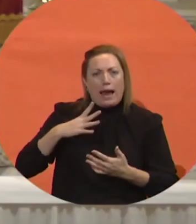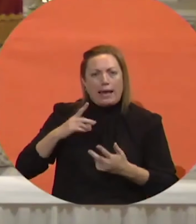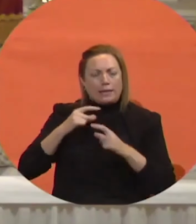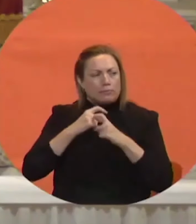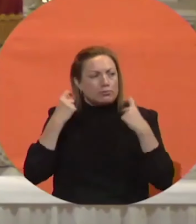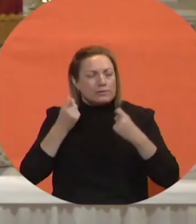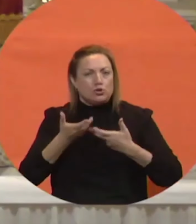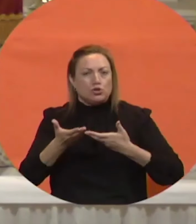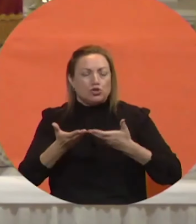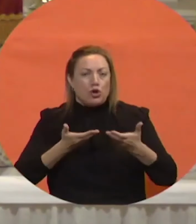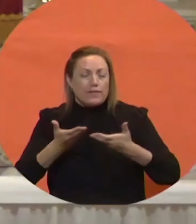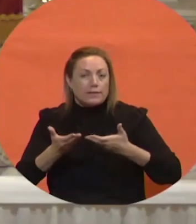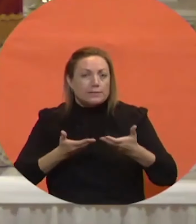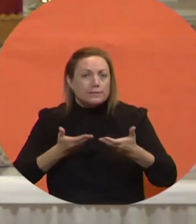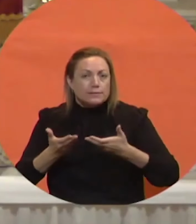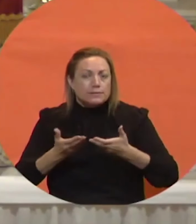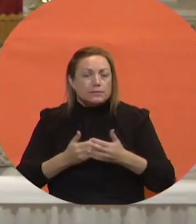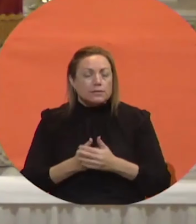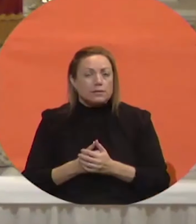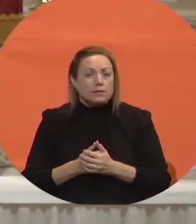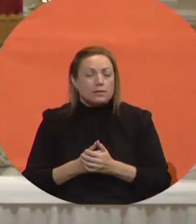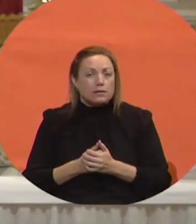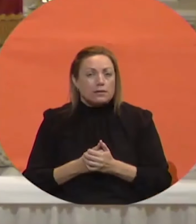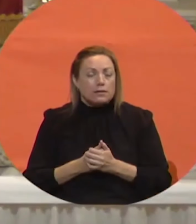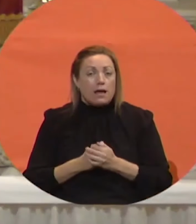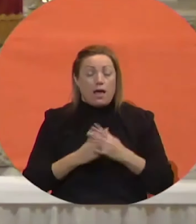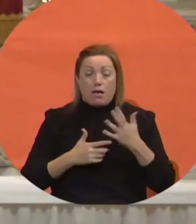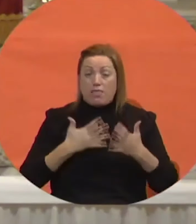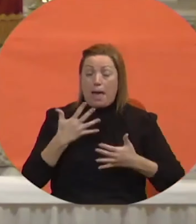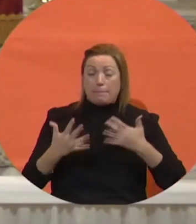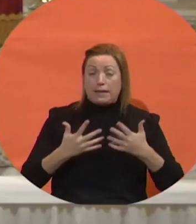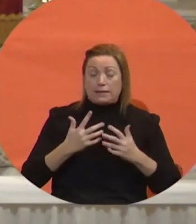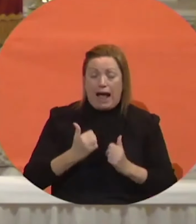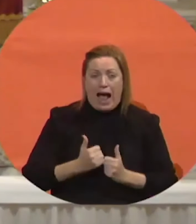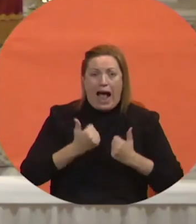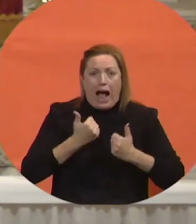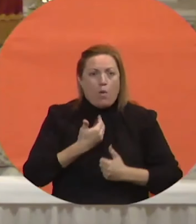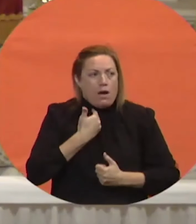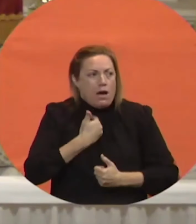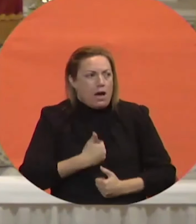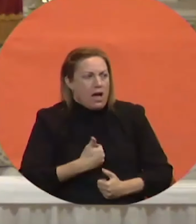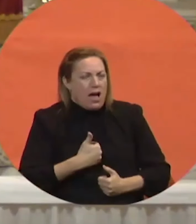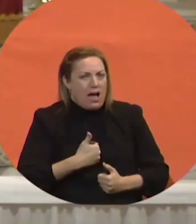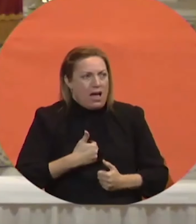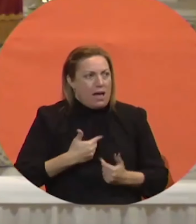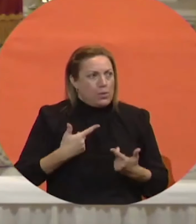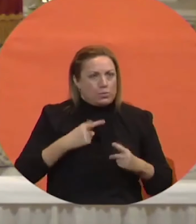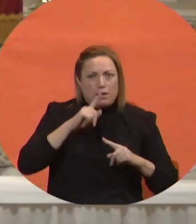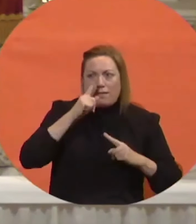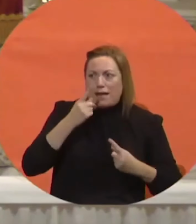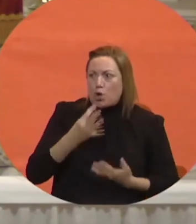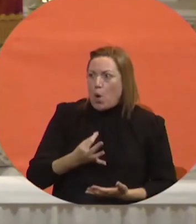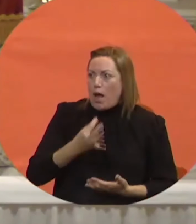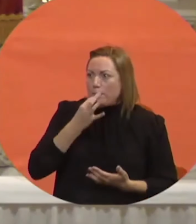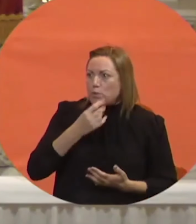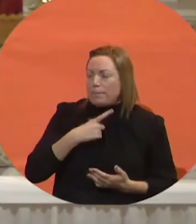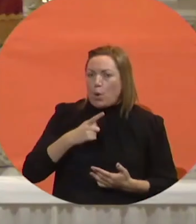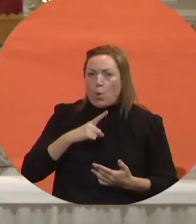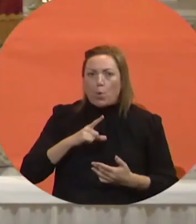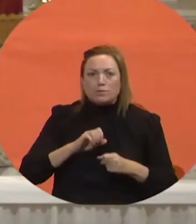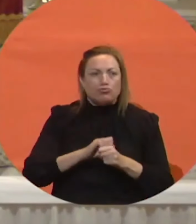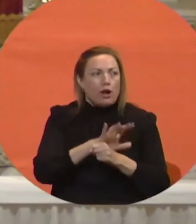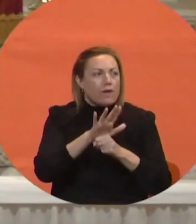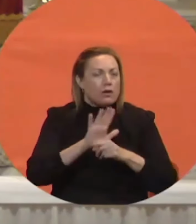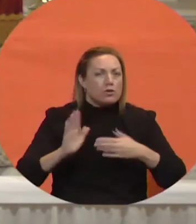service, our present Eucharistic hunger during the COVID-19 crisis may presage